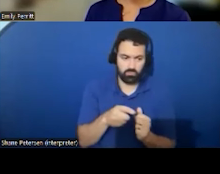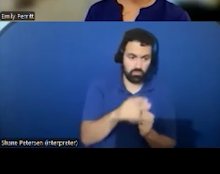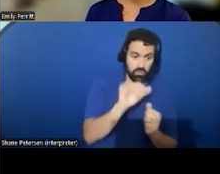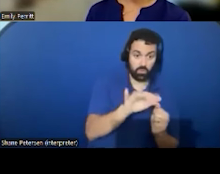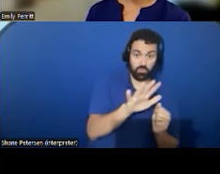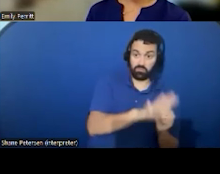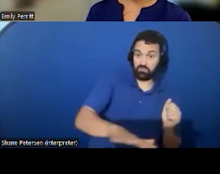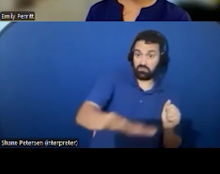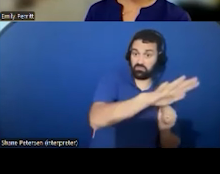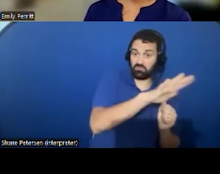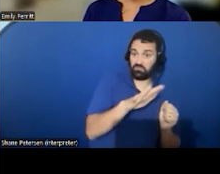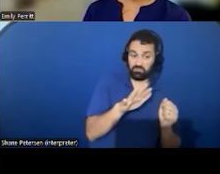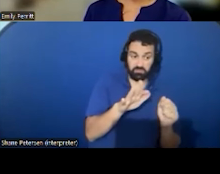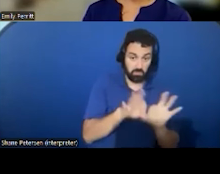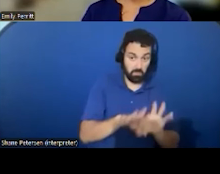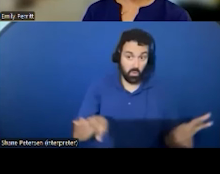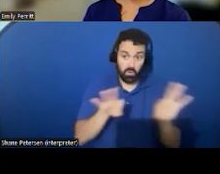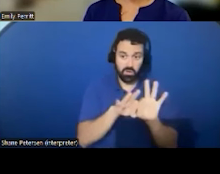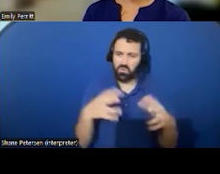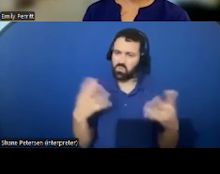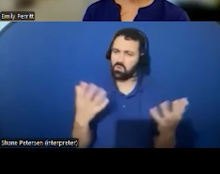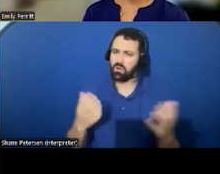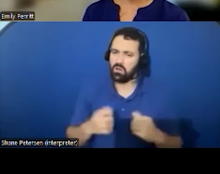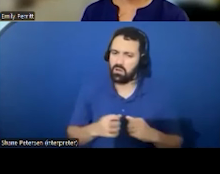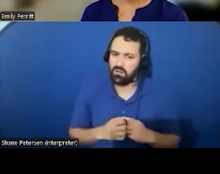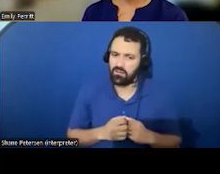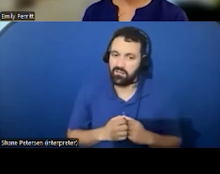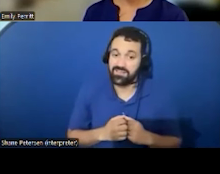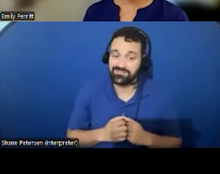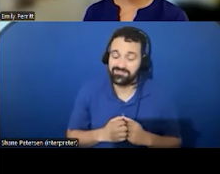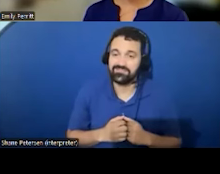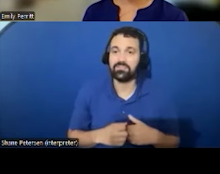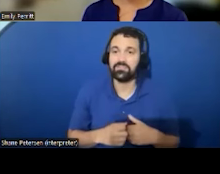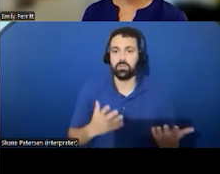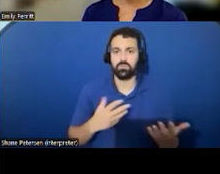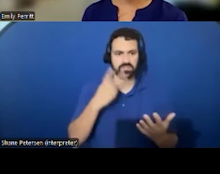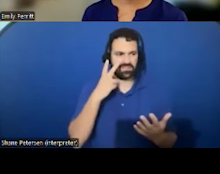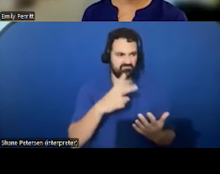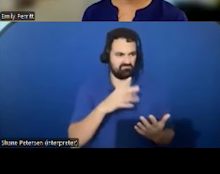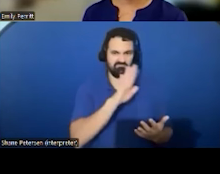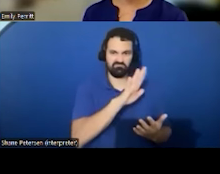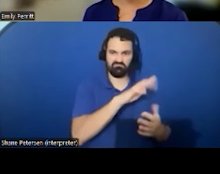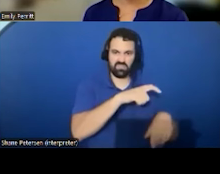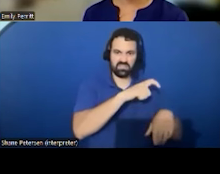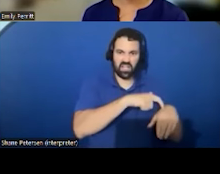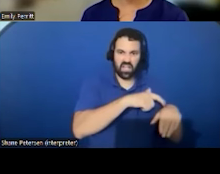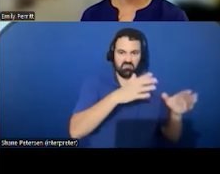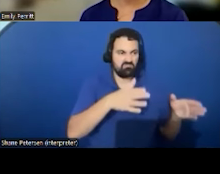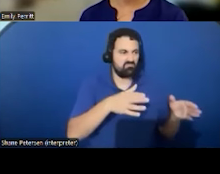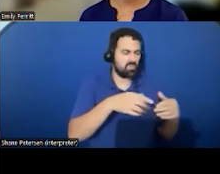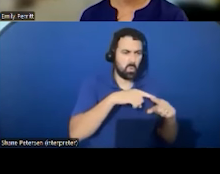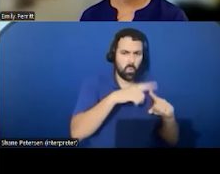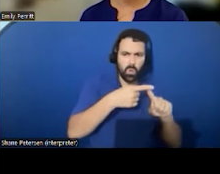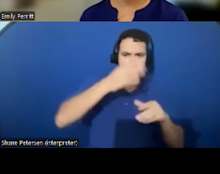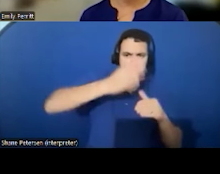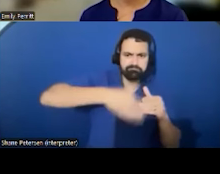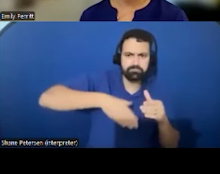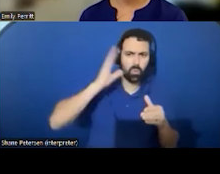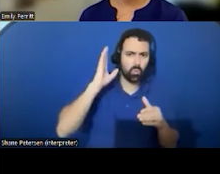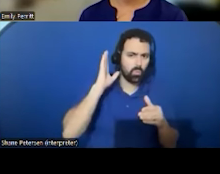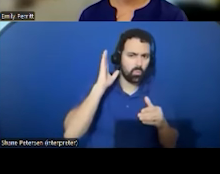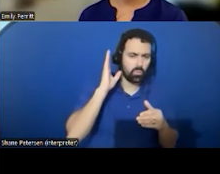population? And you're going to want to look to see if there is a timeline for remediation to meet any unmet